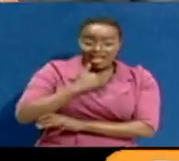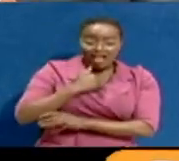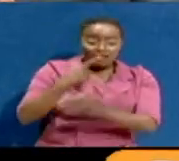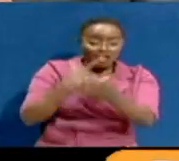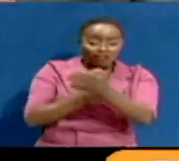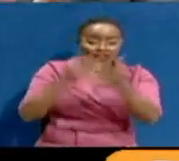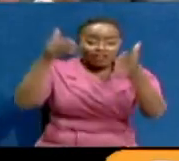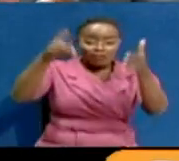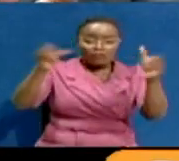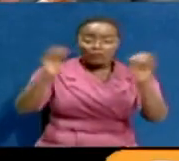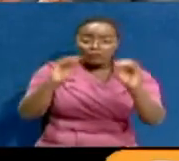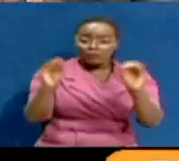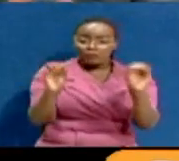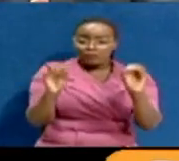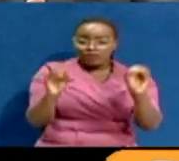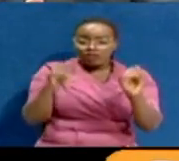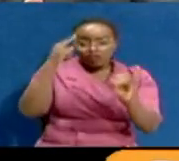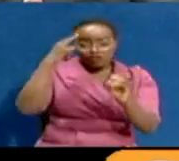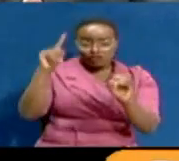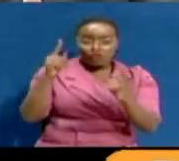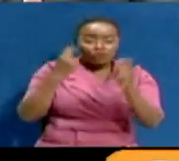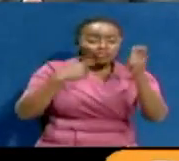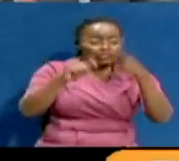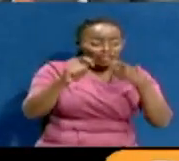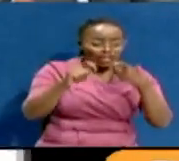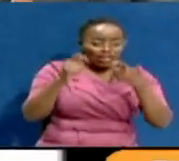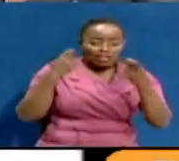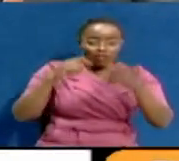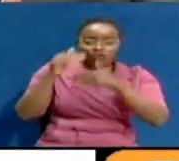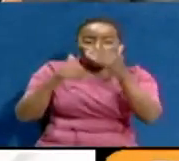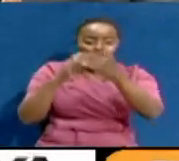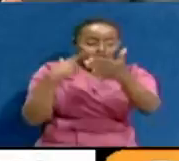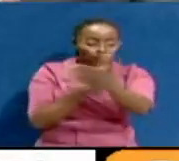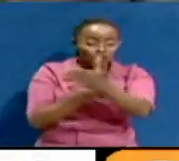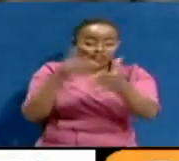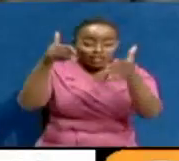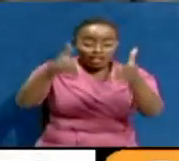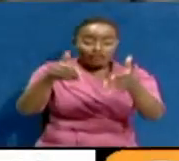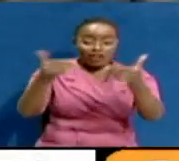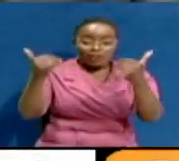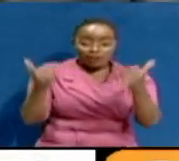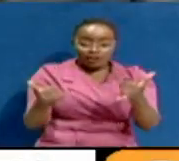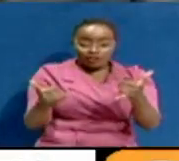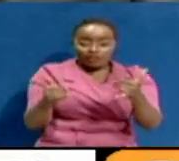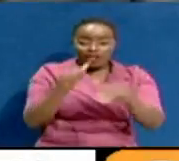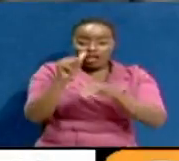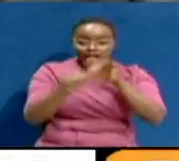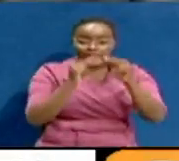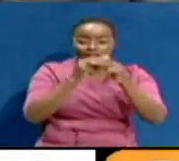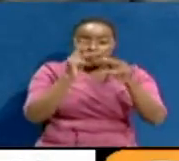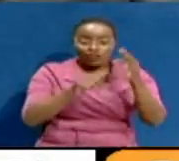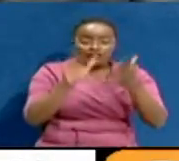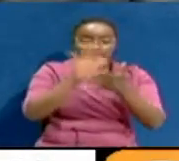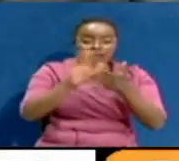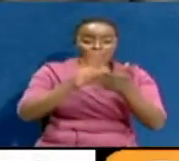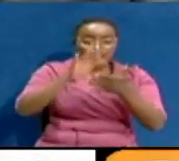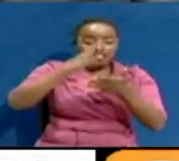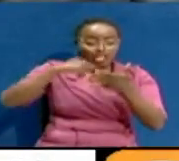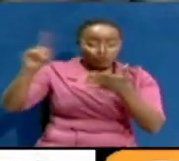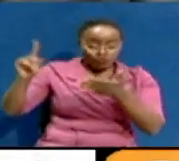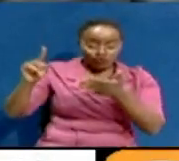no vaccine available for sale. So all the vaccines that we have are under what we call emergency